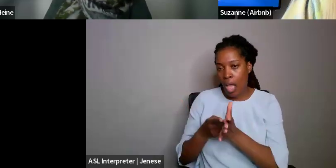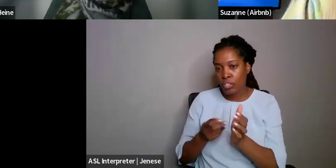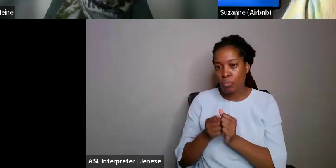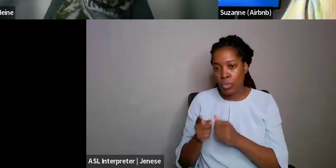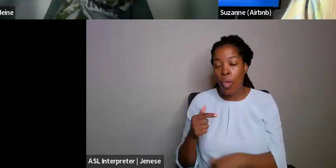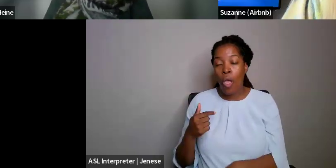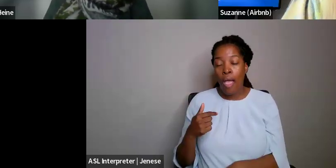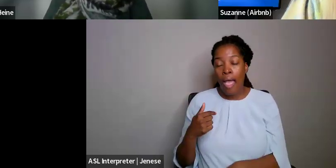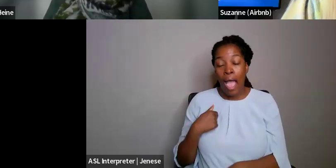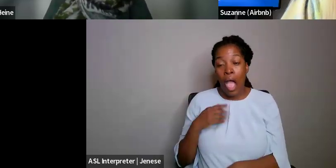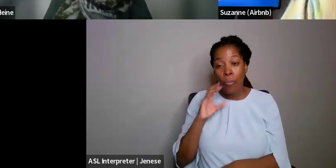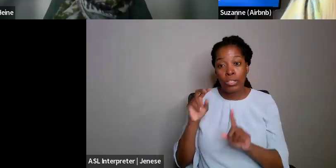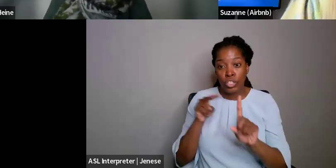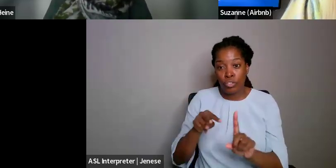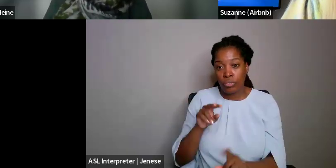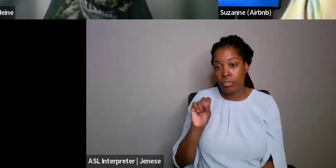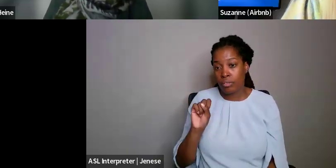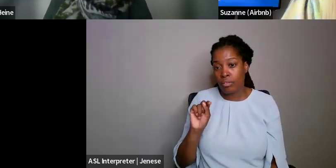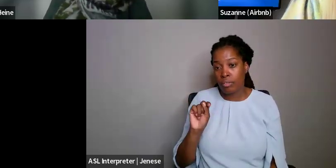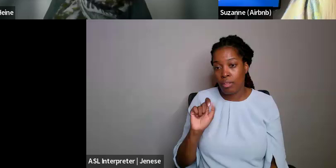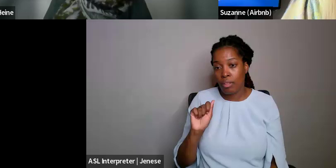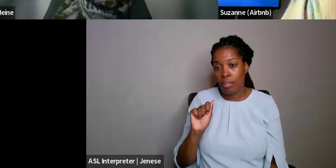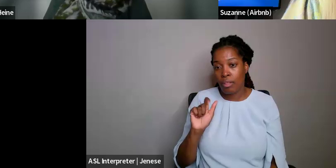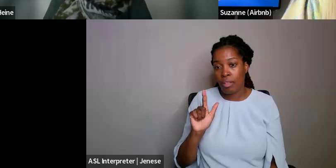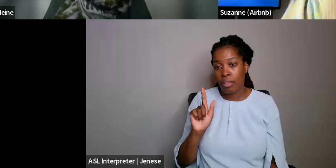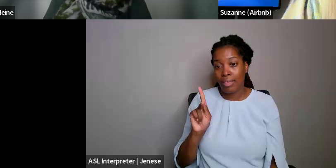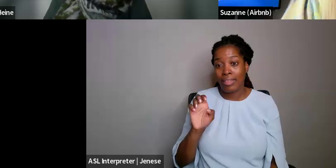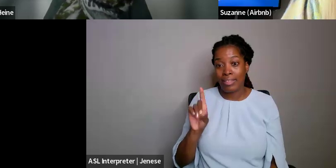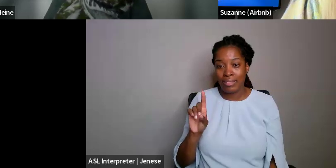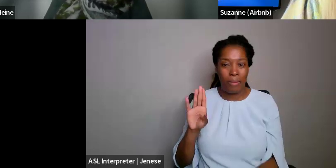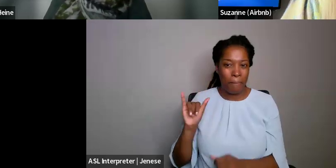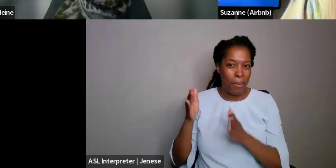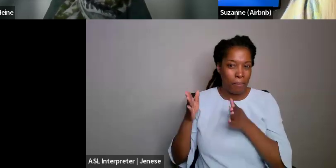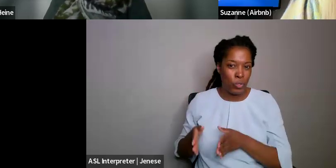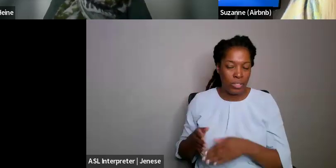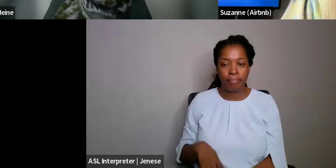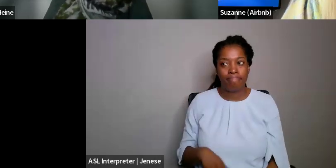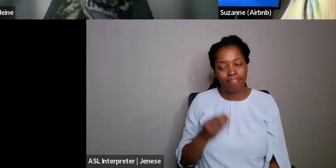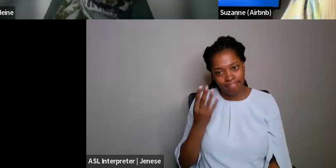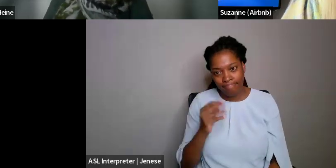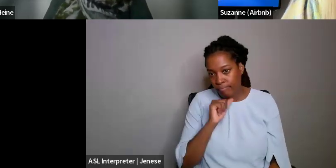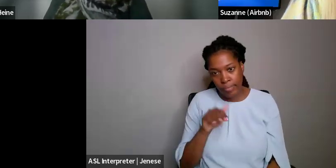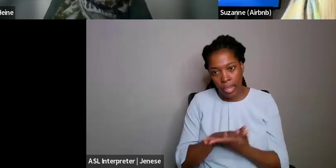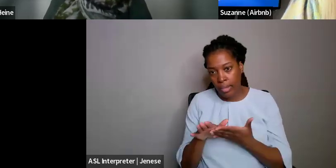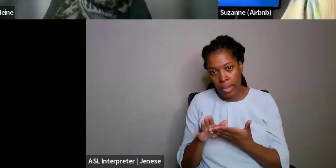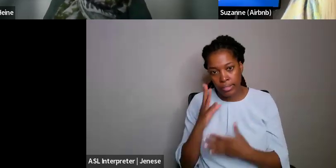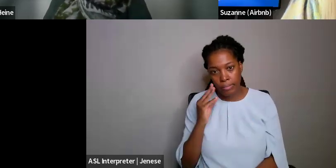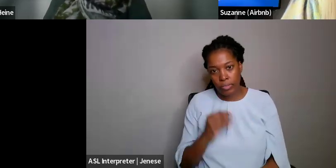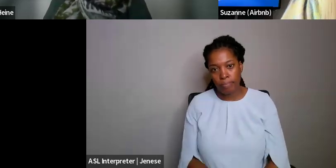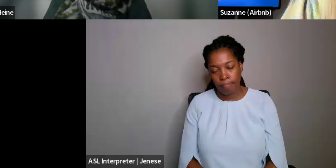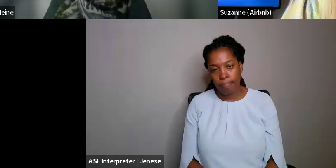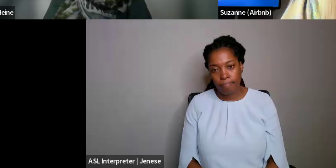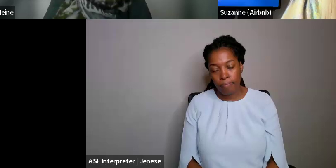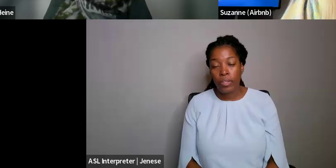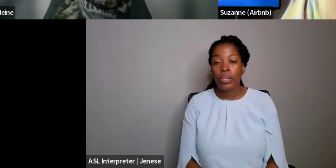by somebody, specifically, yeah, it was not a nice experience, but like I say,